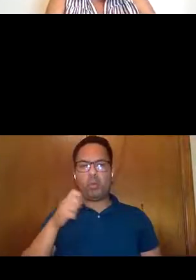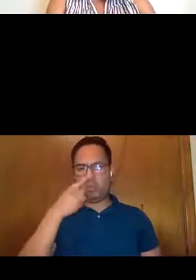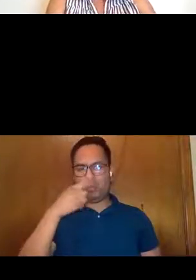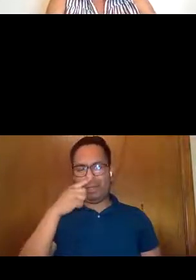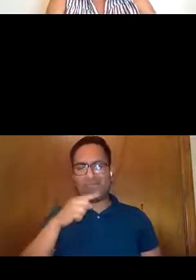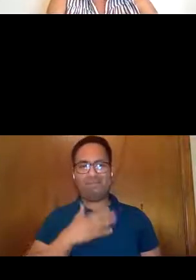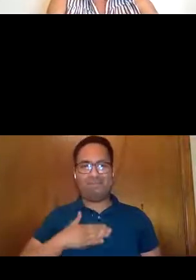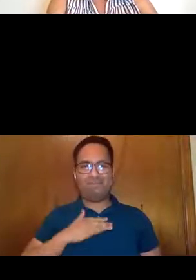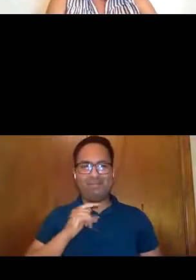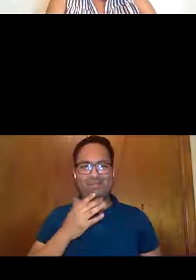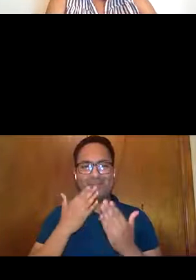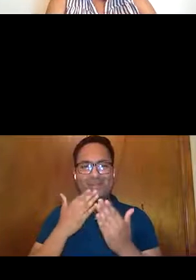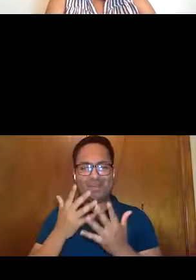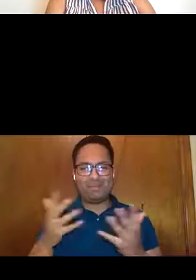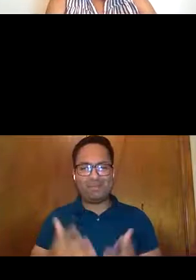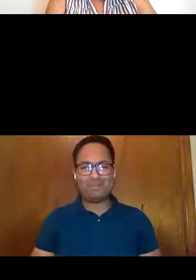so much.